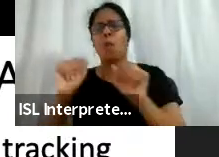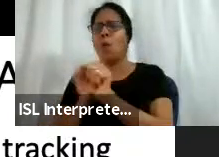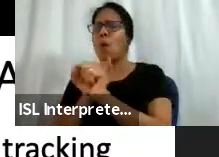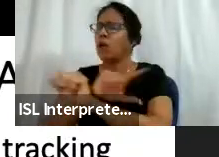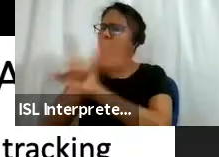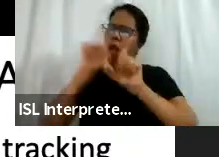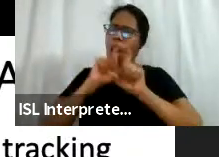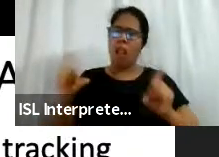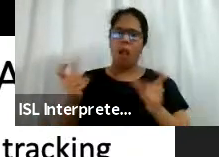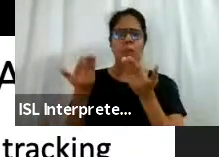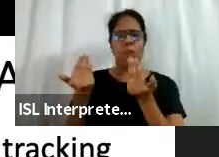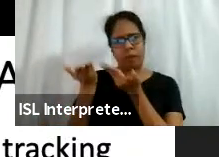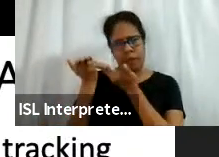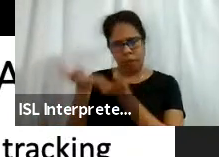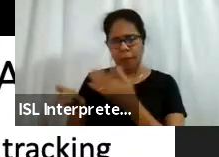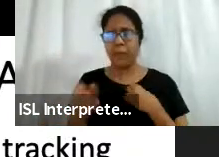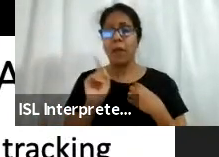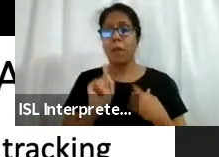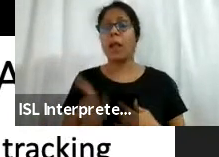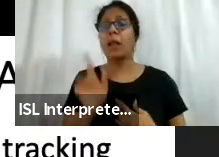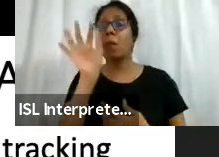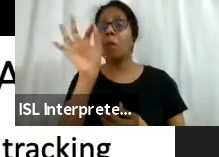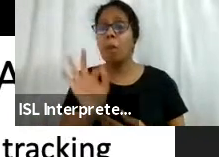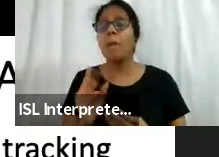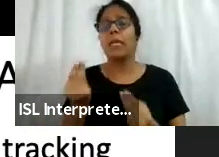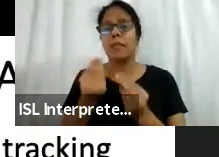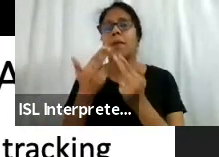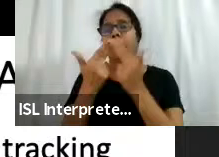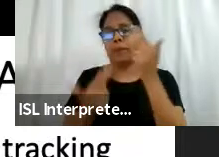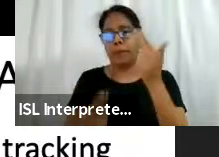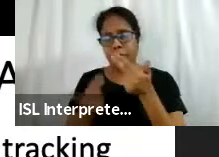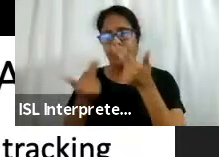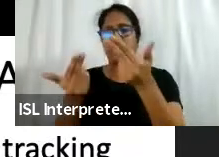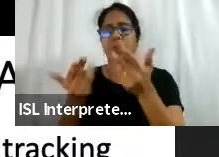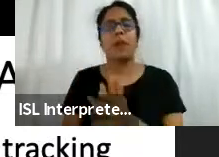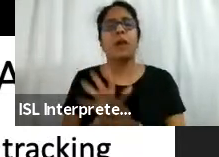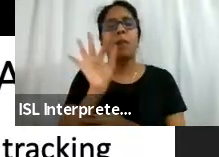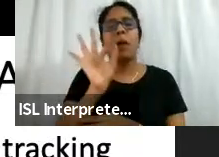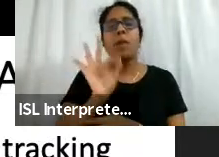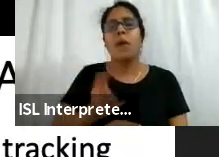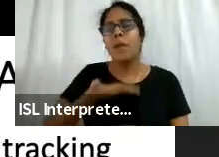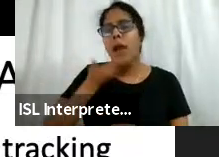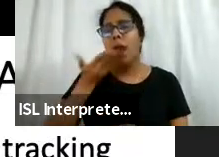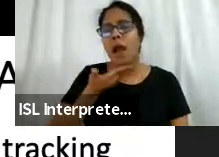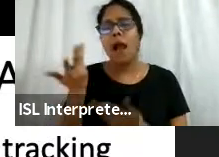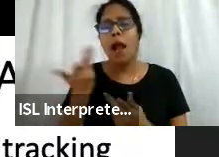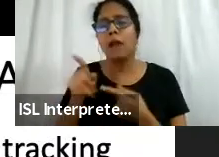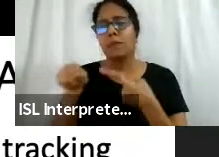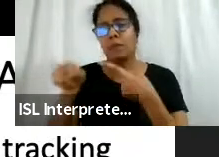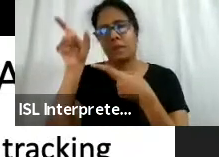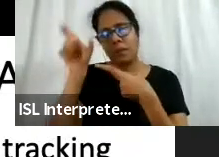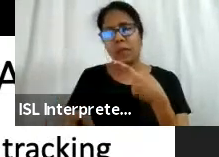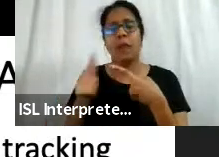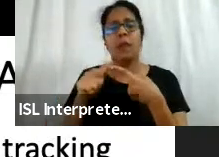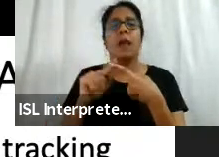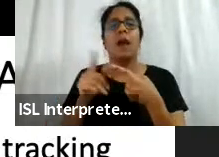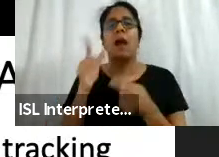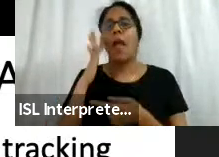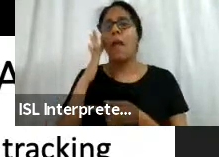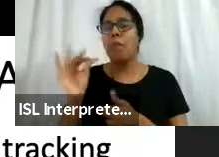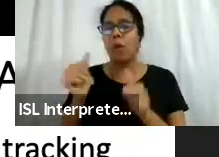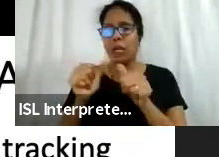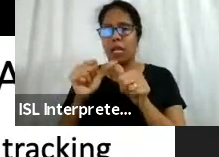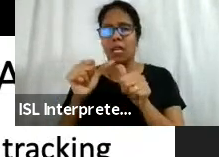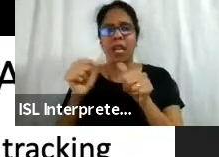certain instructions which we give it to them. And one of them is that they should have this Arogya Setu app